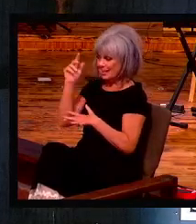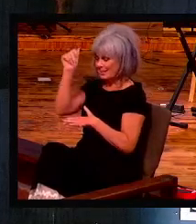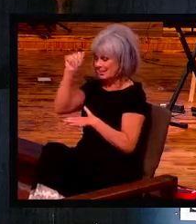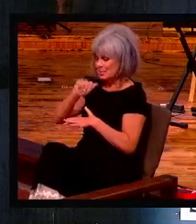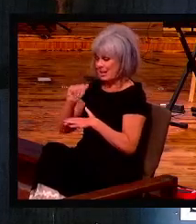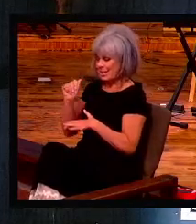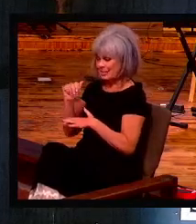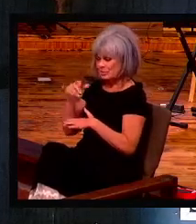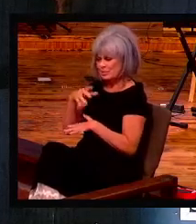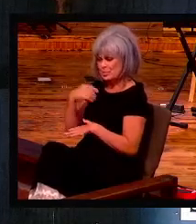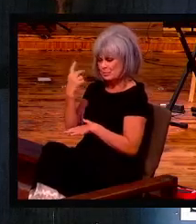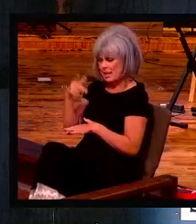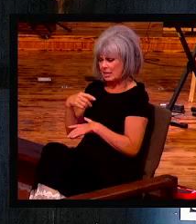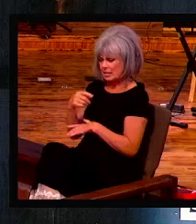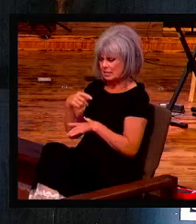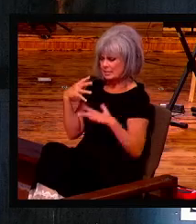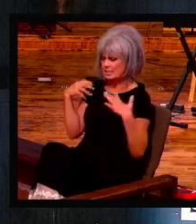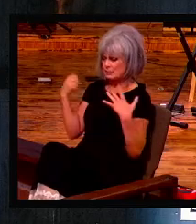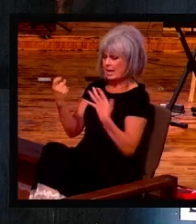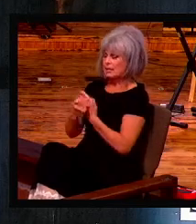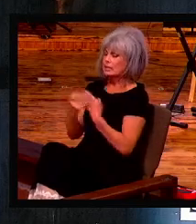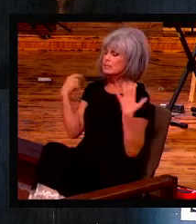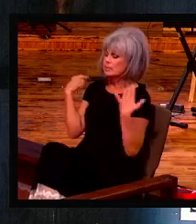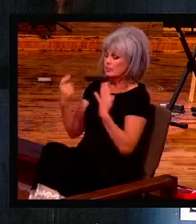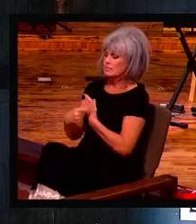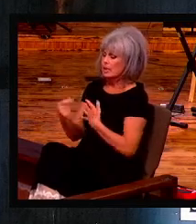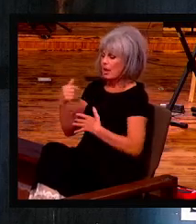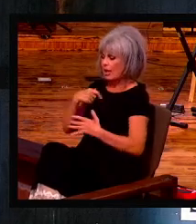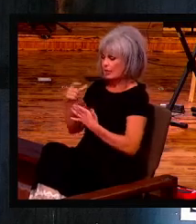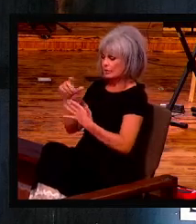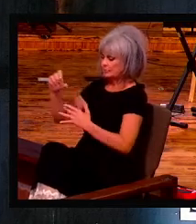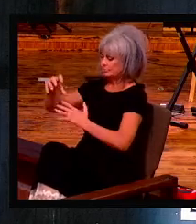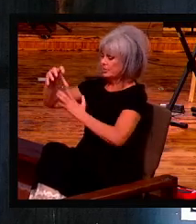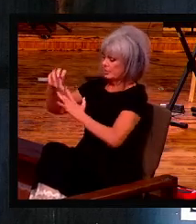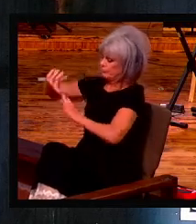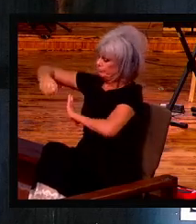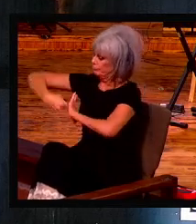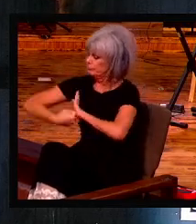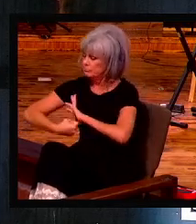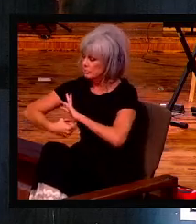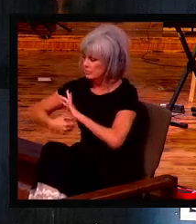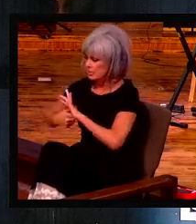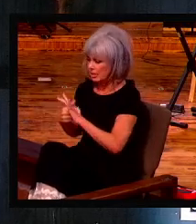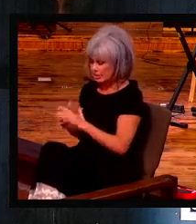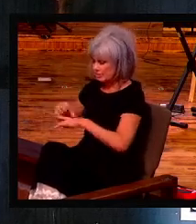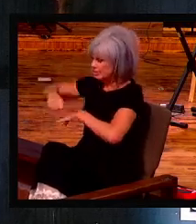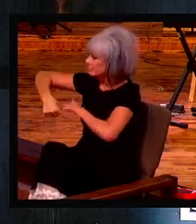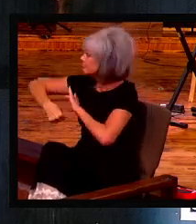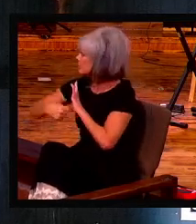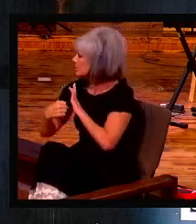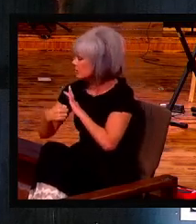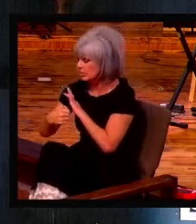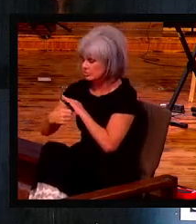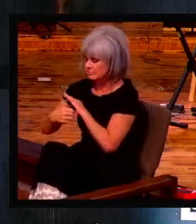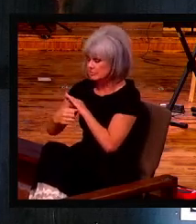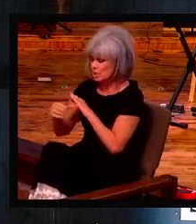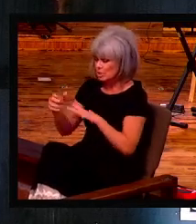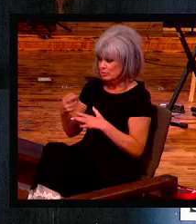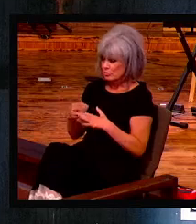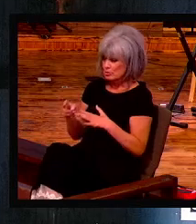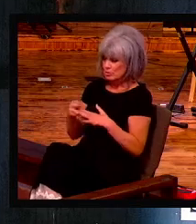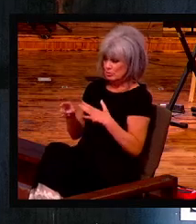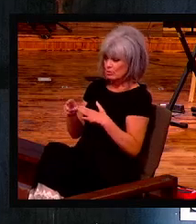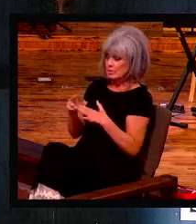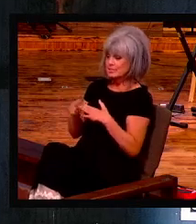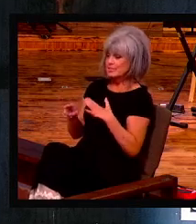call, and I hugged one. I just gave him like a little headlock, like a loving, like, hey, bro, I love you, man. And then I hugged the other one, love you too, bro. And then as soon as he did the altar call,